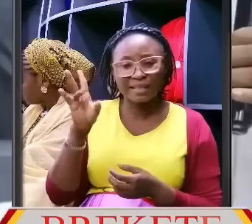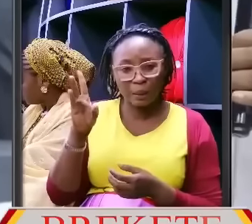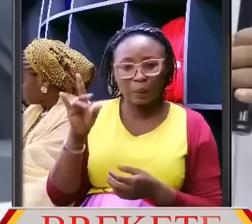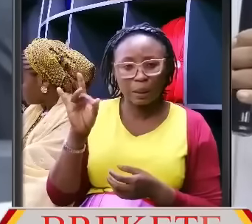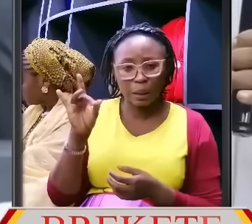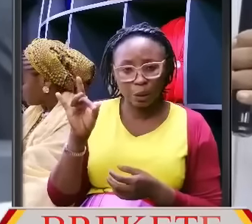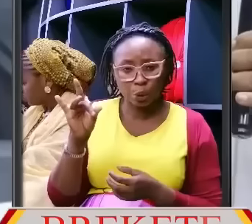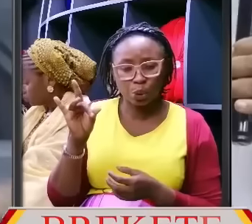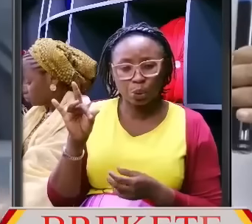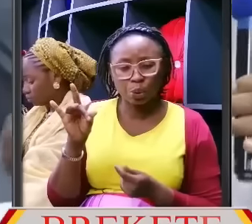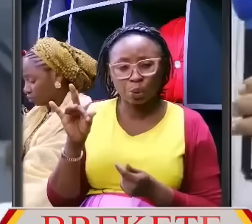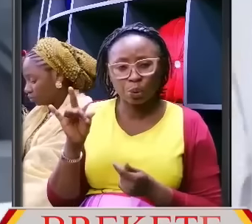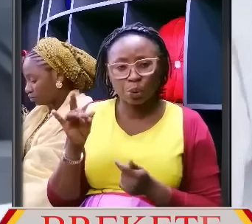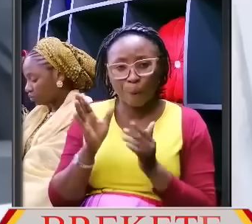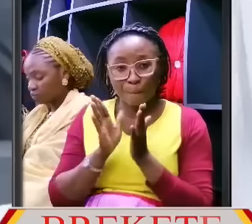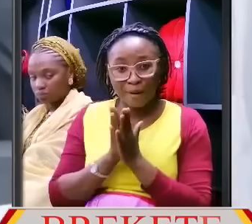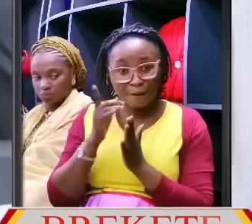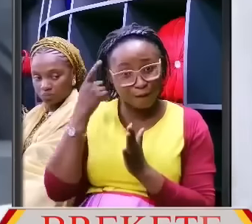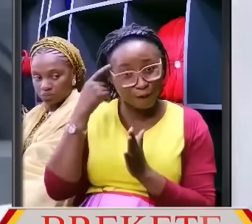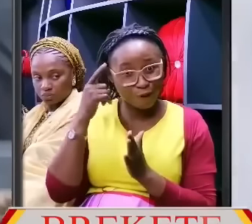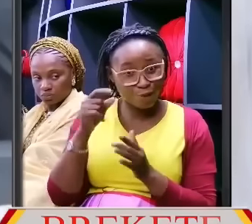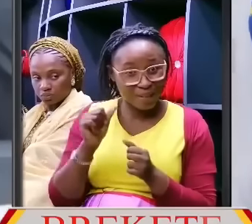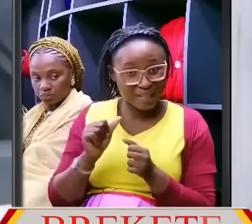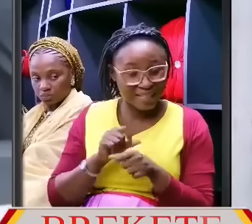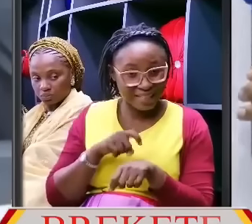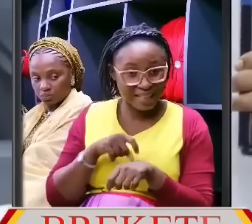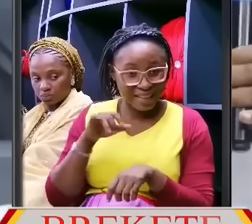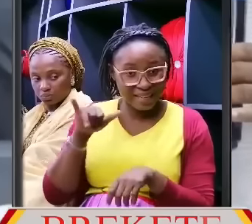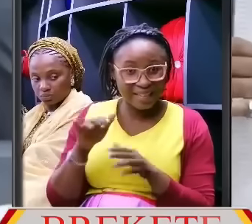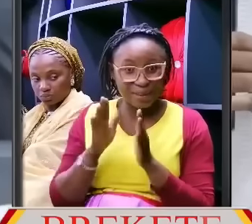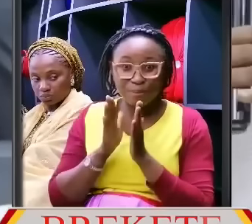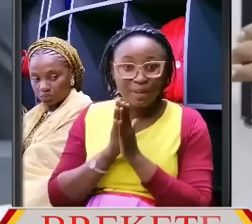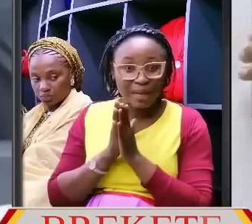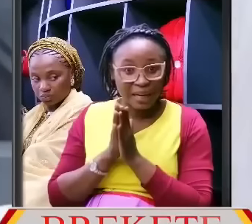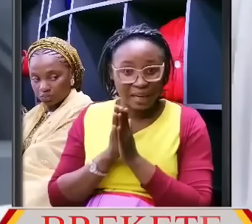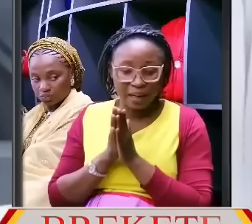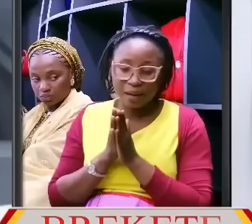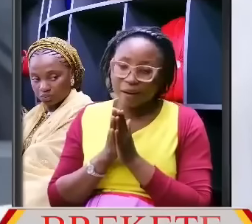18, they pray for you each time where they pray.